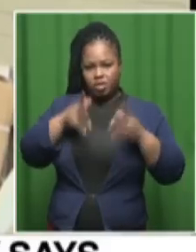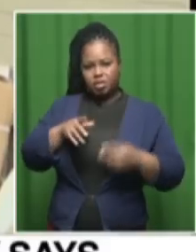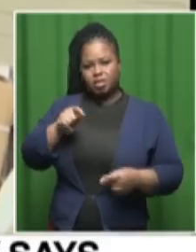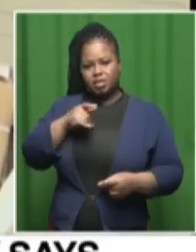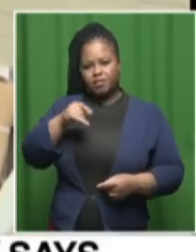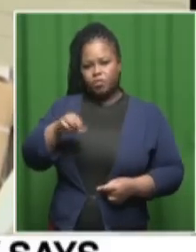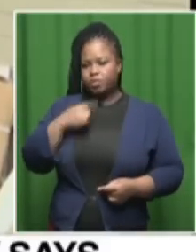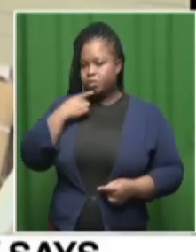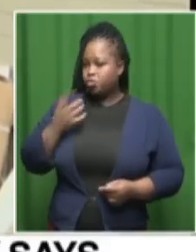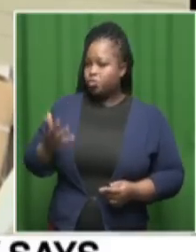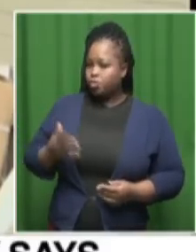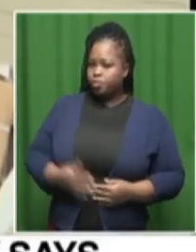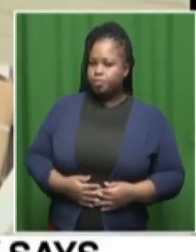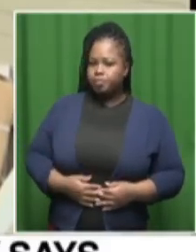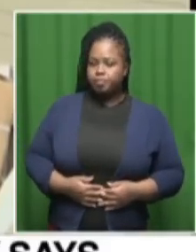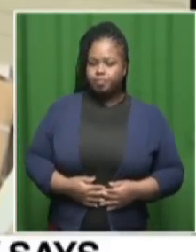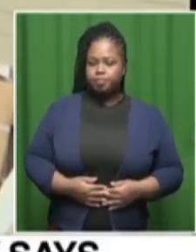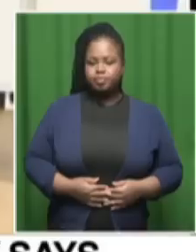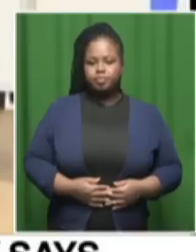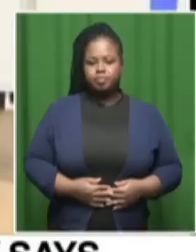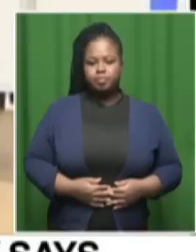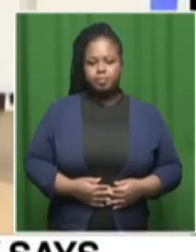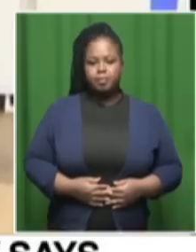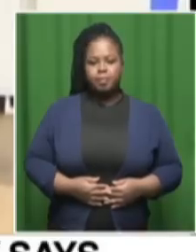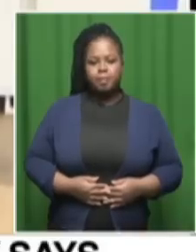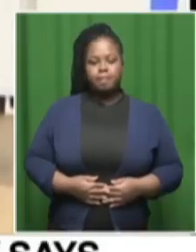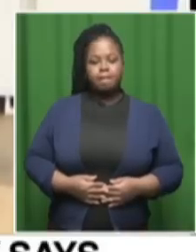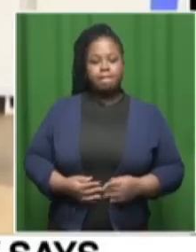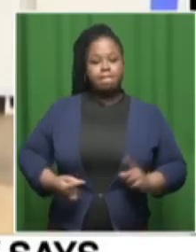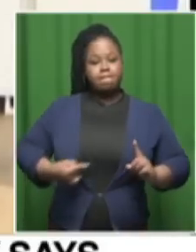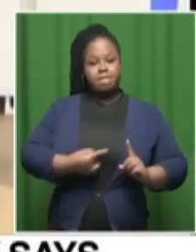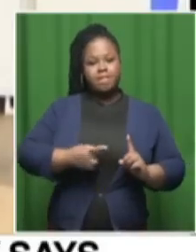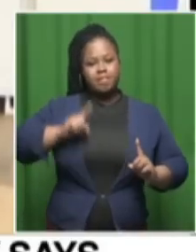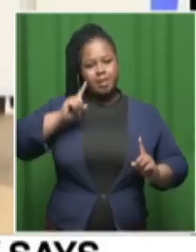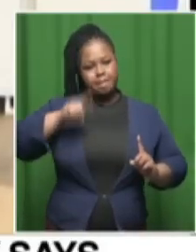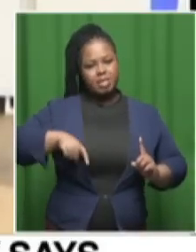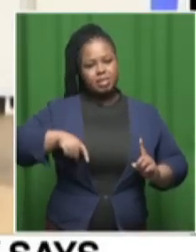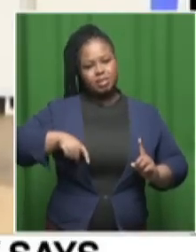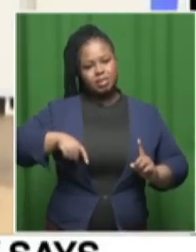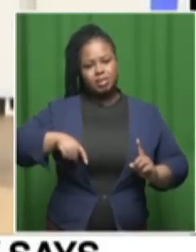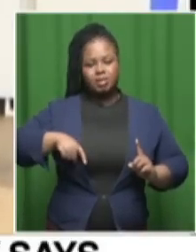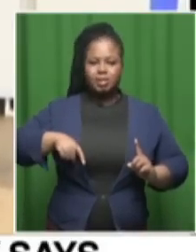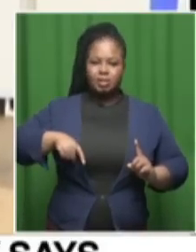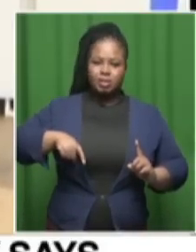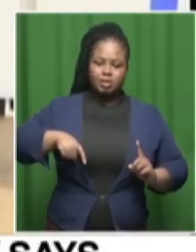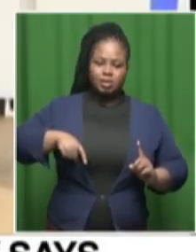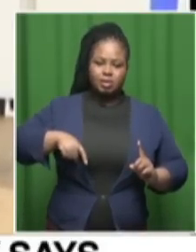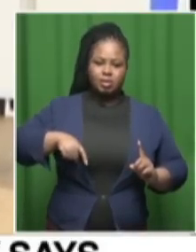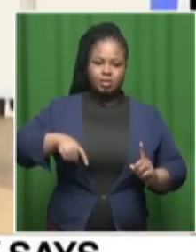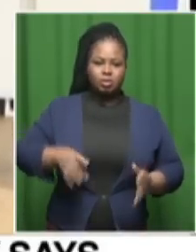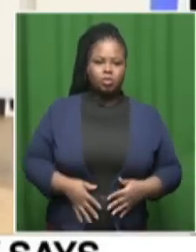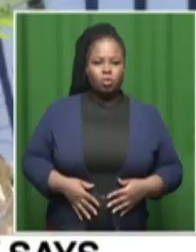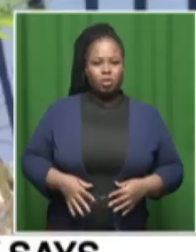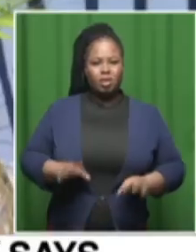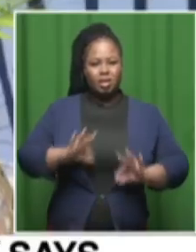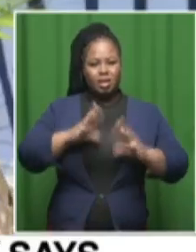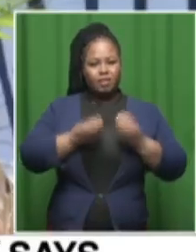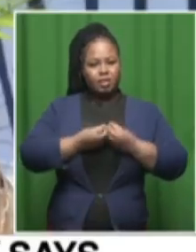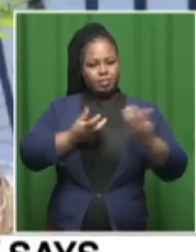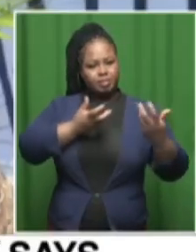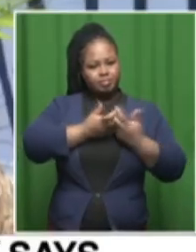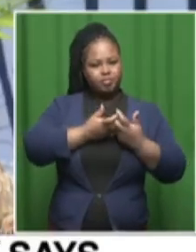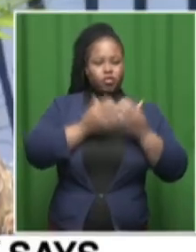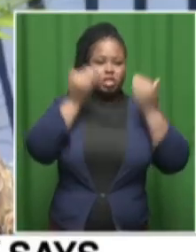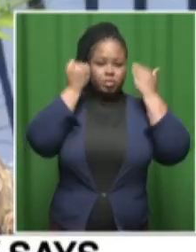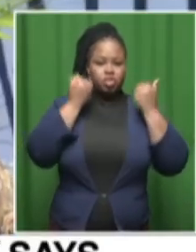this to say. You will have to forgo the title and the benefits that goes with being a judge,